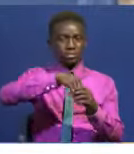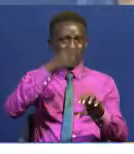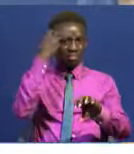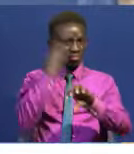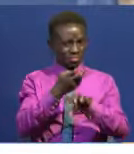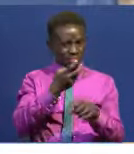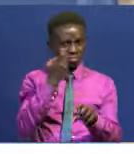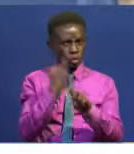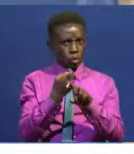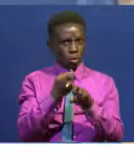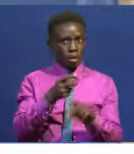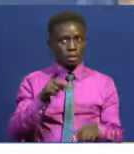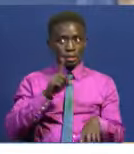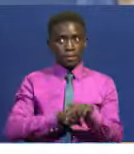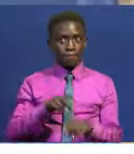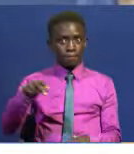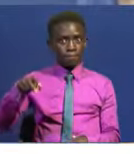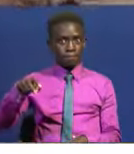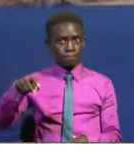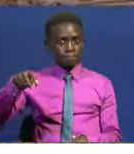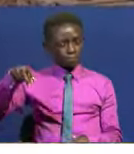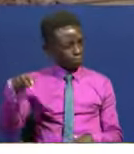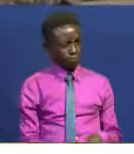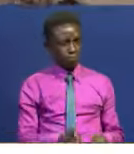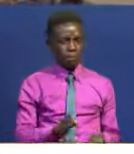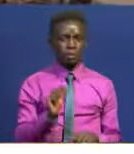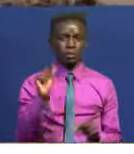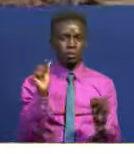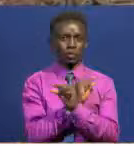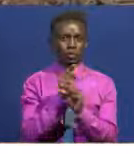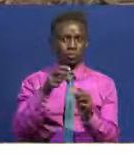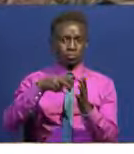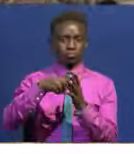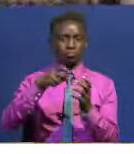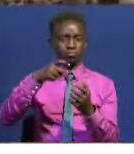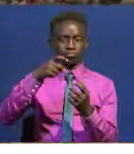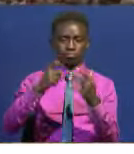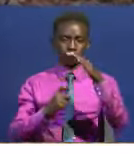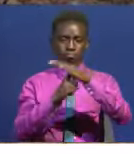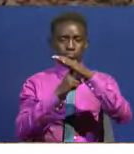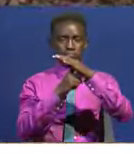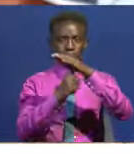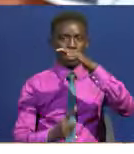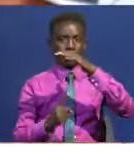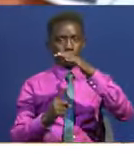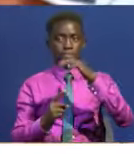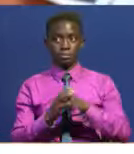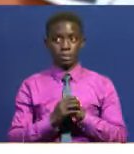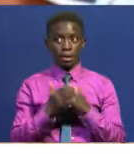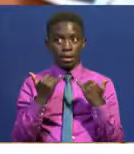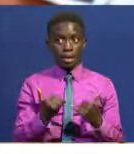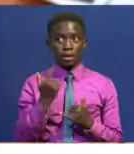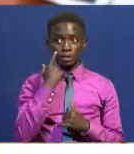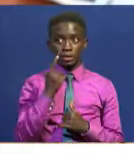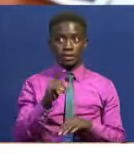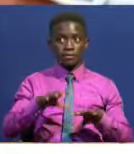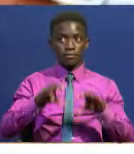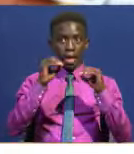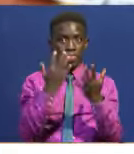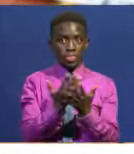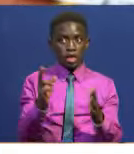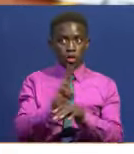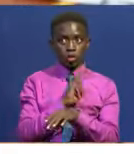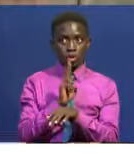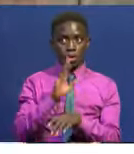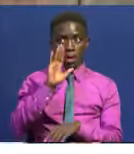yenye akiingisa tu kifuli inatoka. Also nabbed were an assorted of crude weapons used by the suspect to commit crimes.